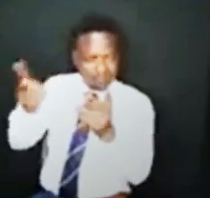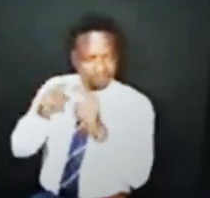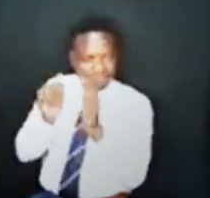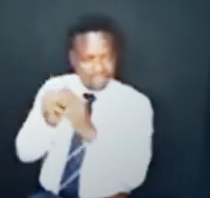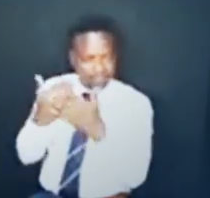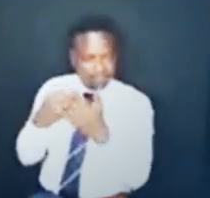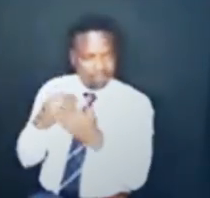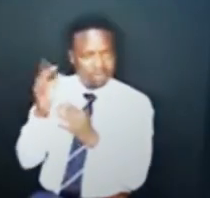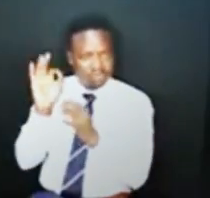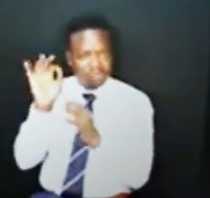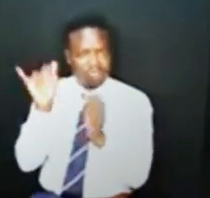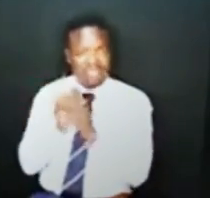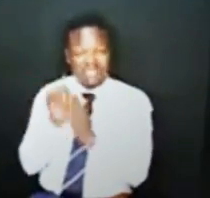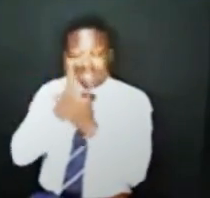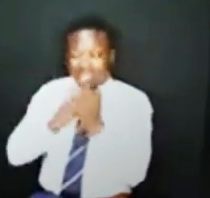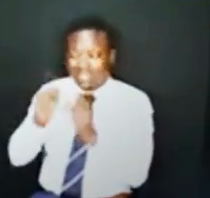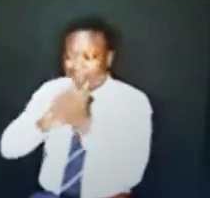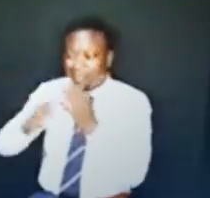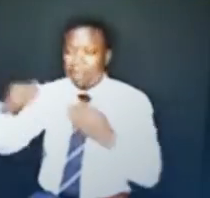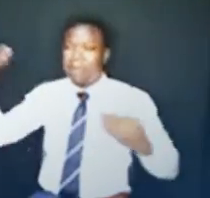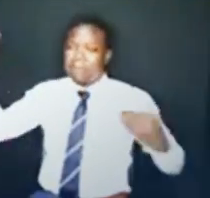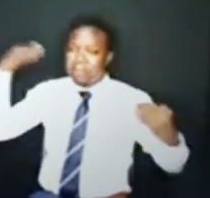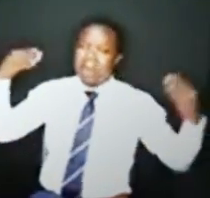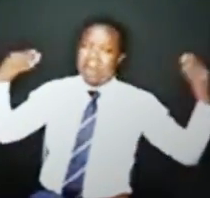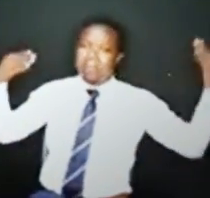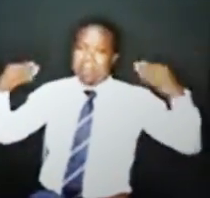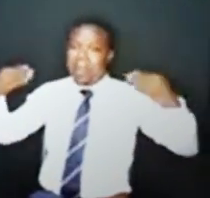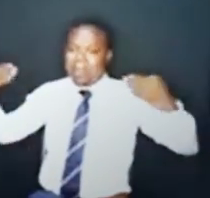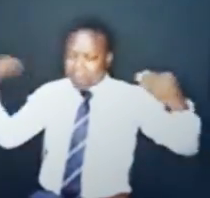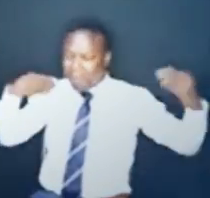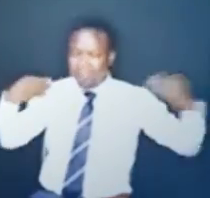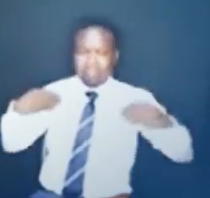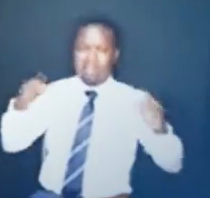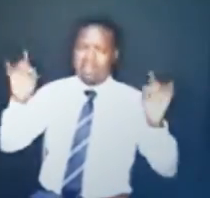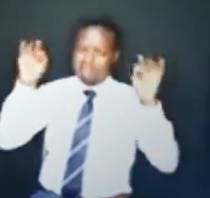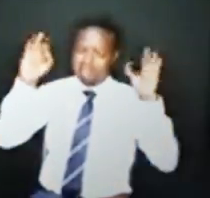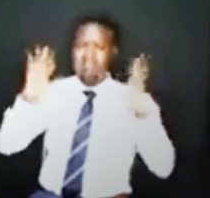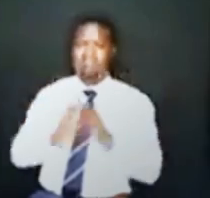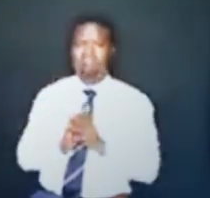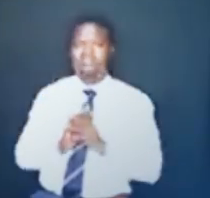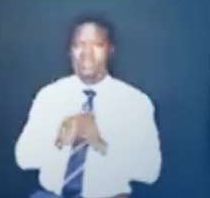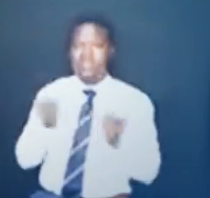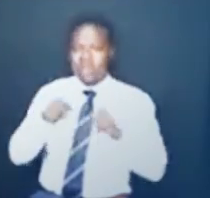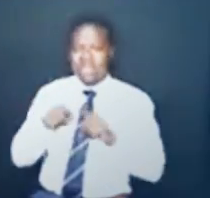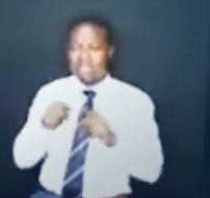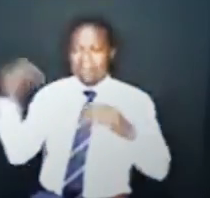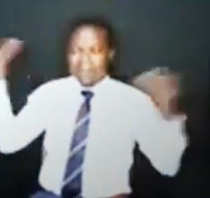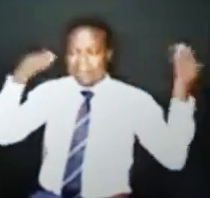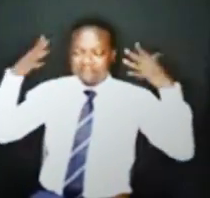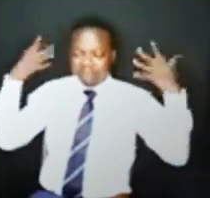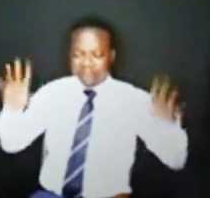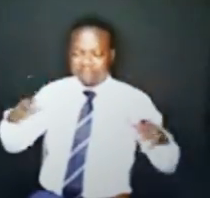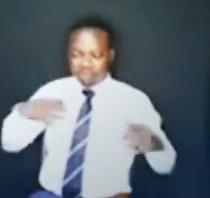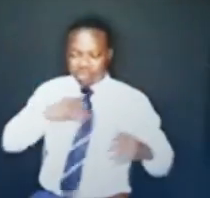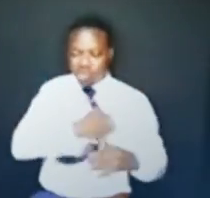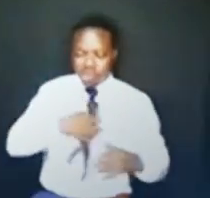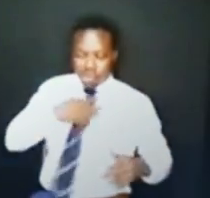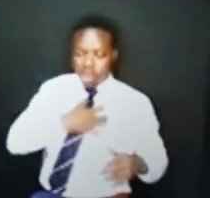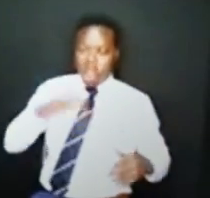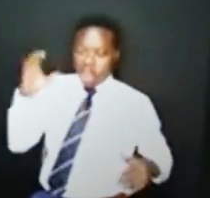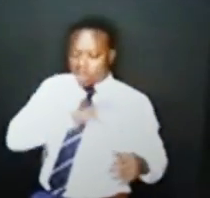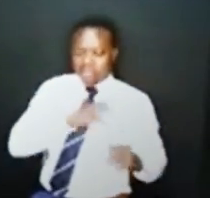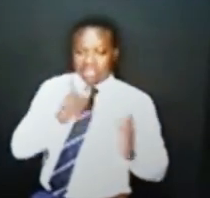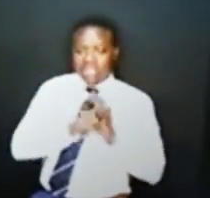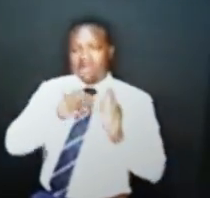Sometimes the things people do to you, when they say forgive, you find it